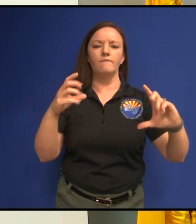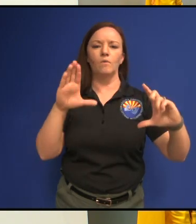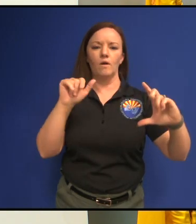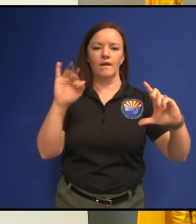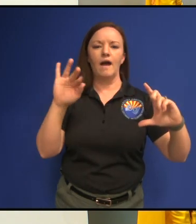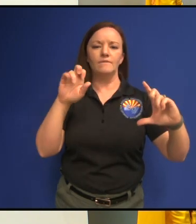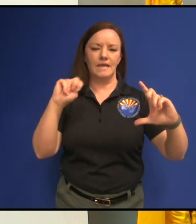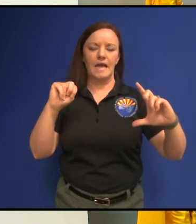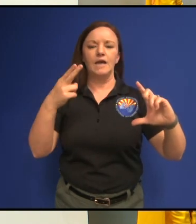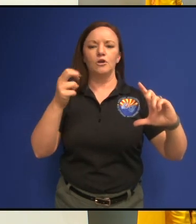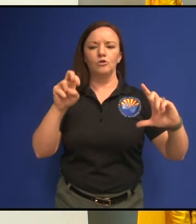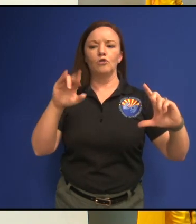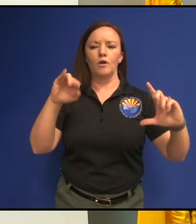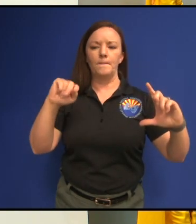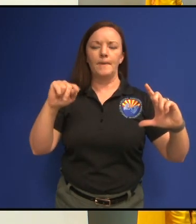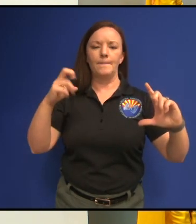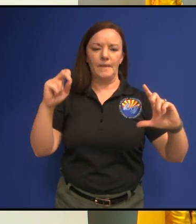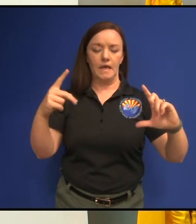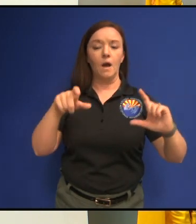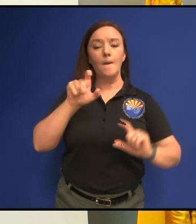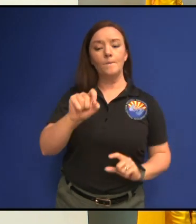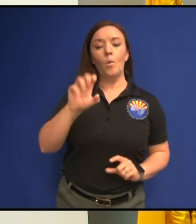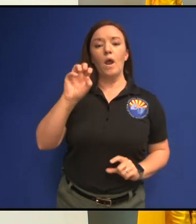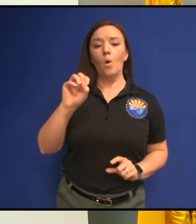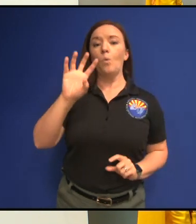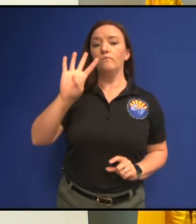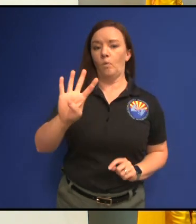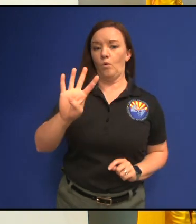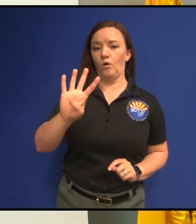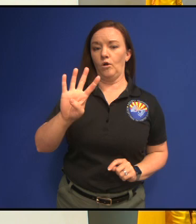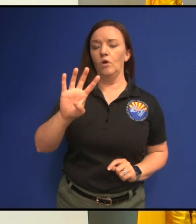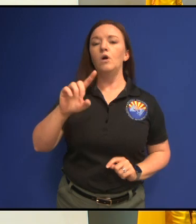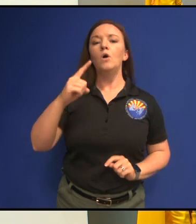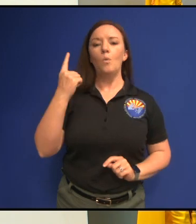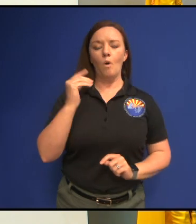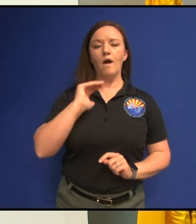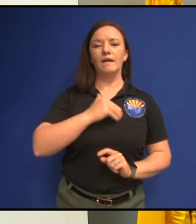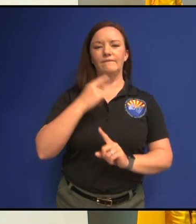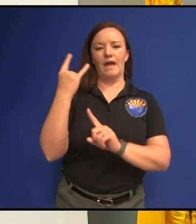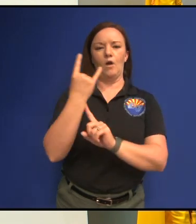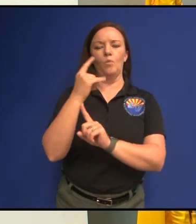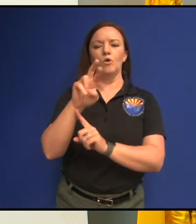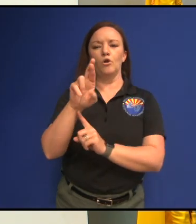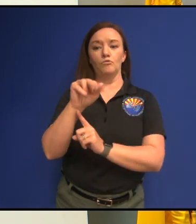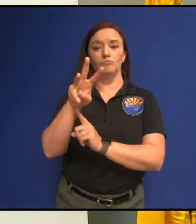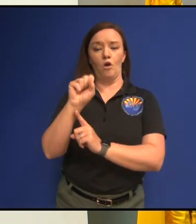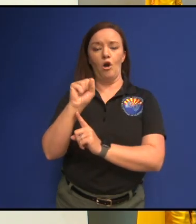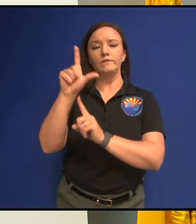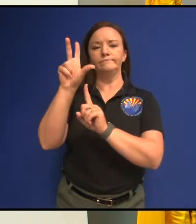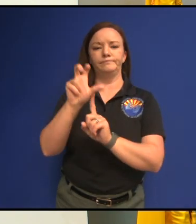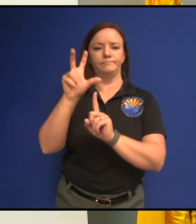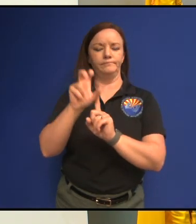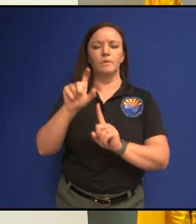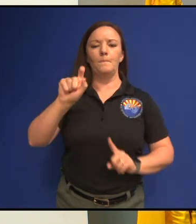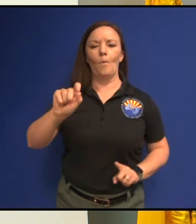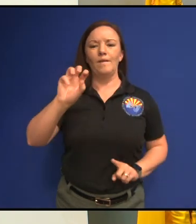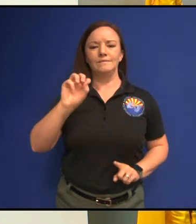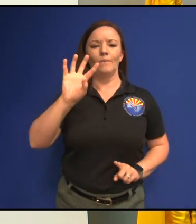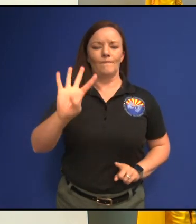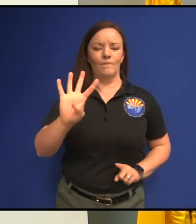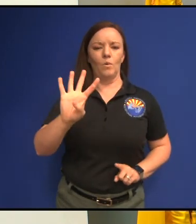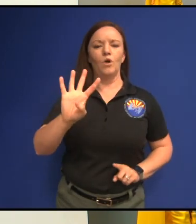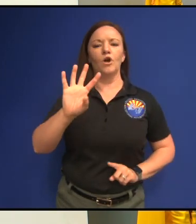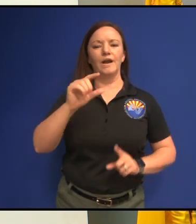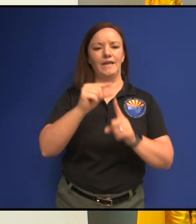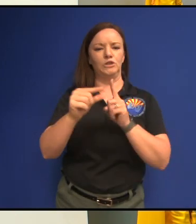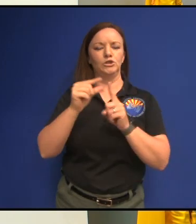fire. This 0.04 is what one of our weather stations actually observed, so that's 0.04 inches of precipitation